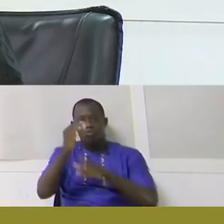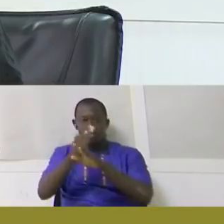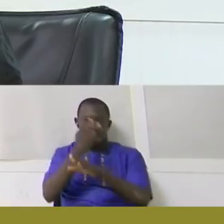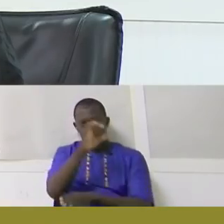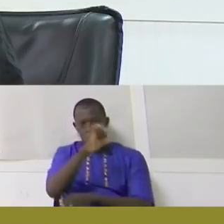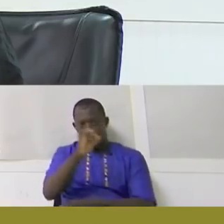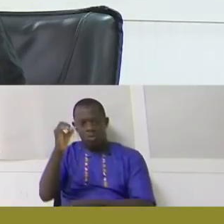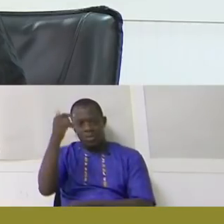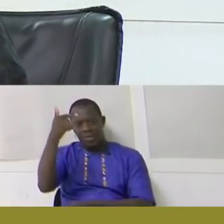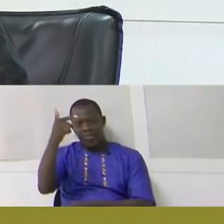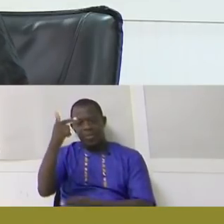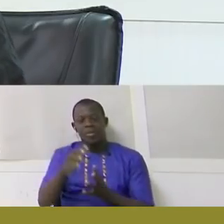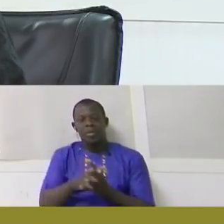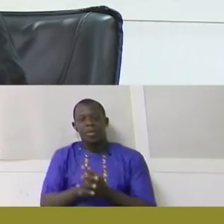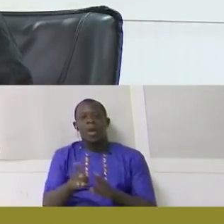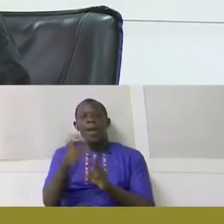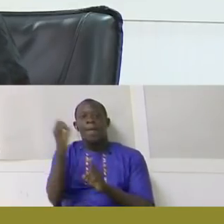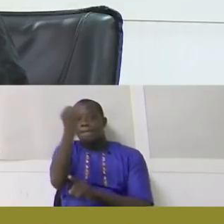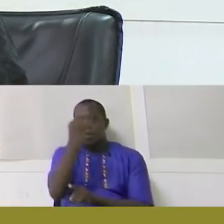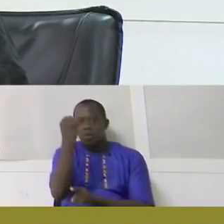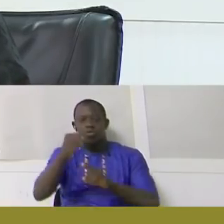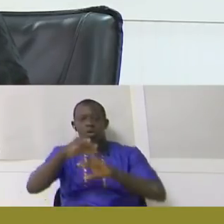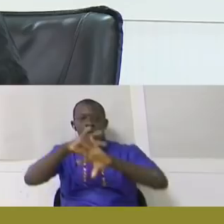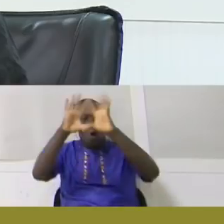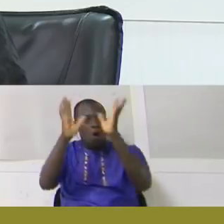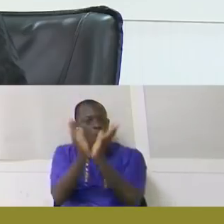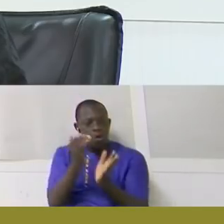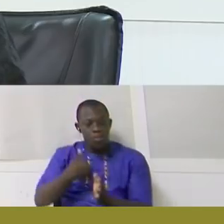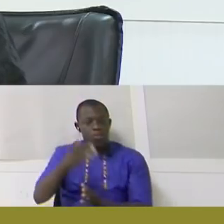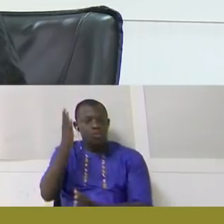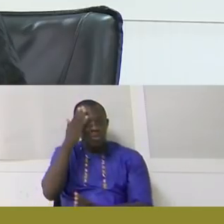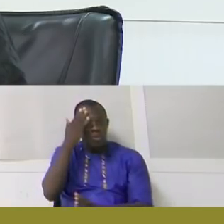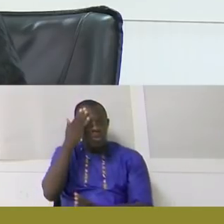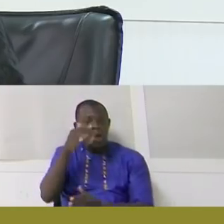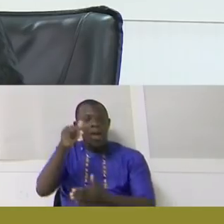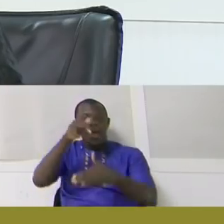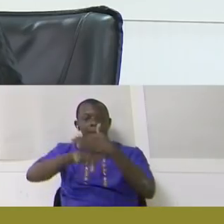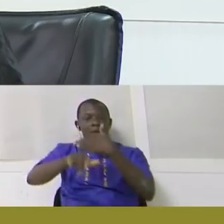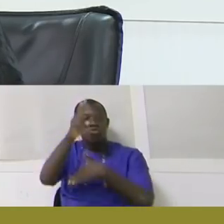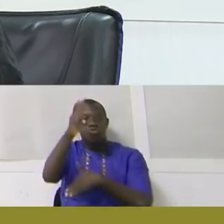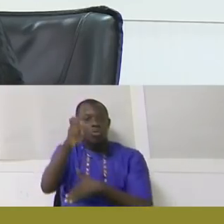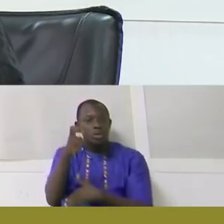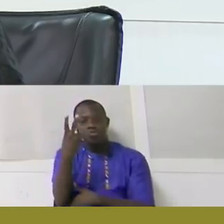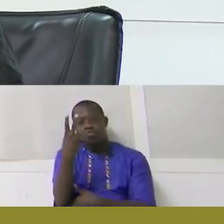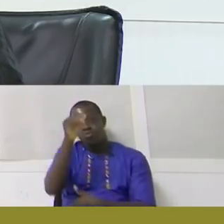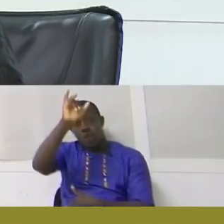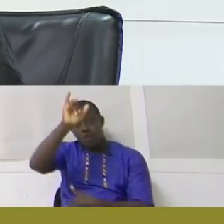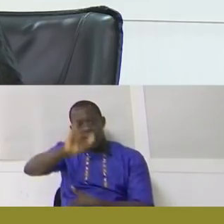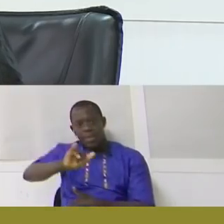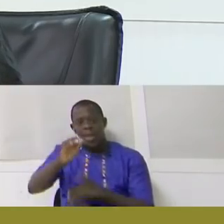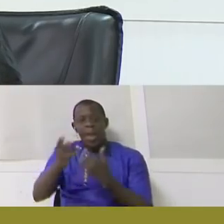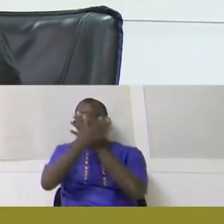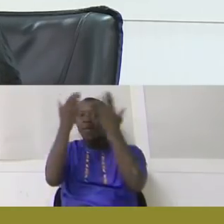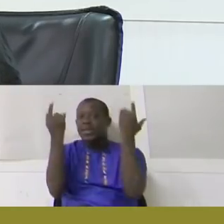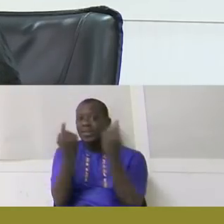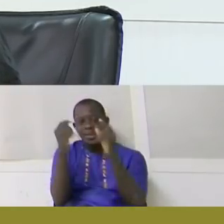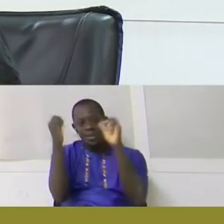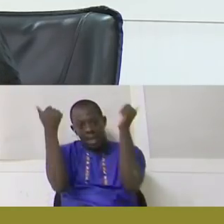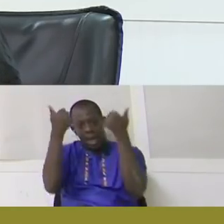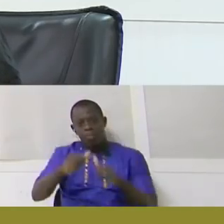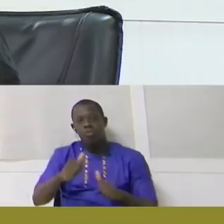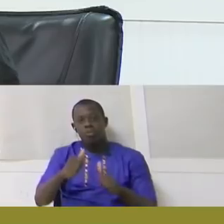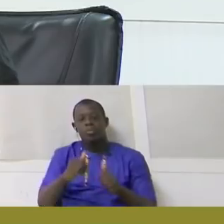what happened in 2007 nit ñepp xam nañ né ñaar fukki at ak ñaar lu bari xew na fi because everyone knows that for the 22 years, many